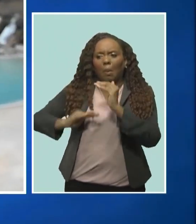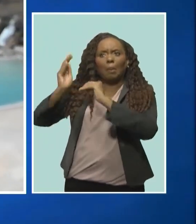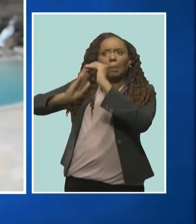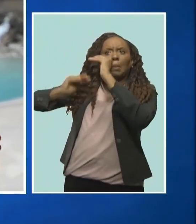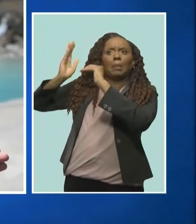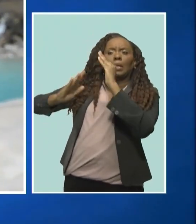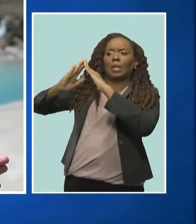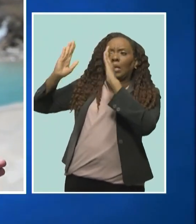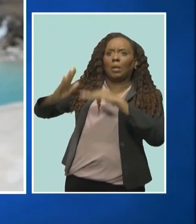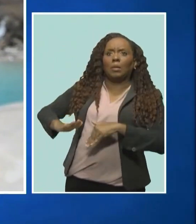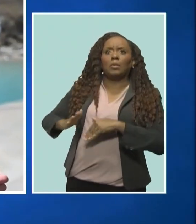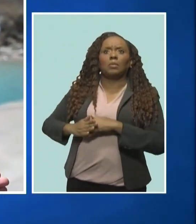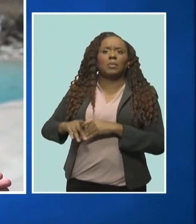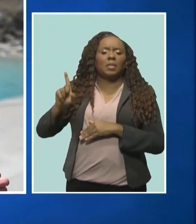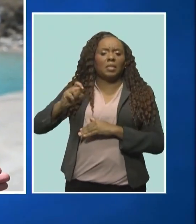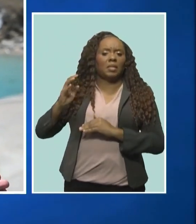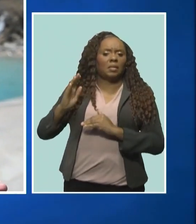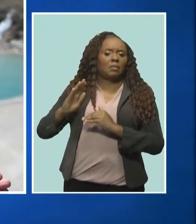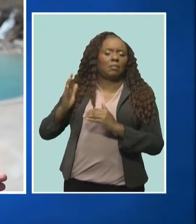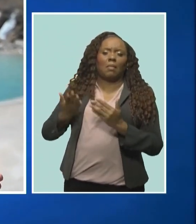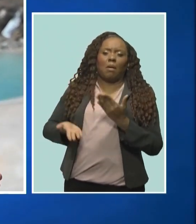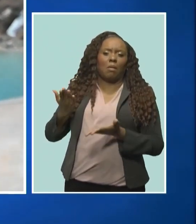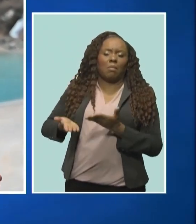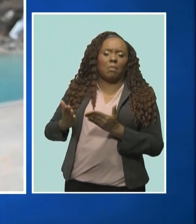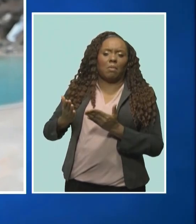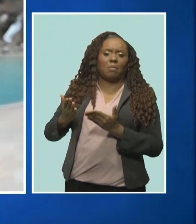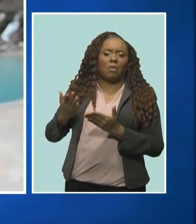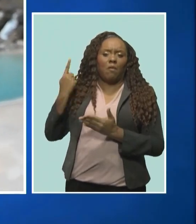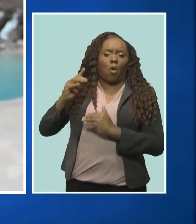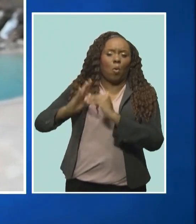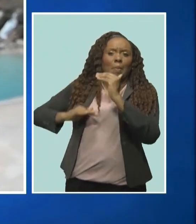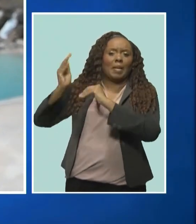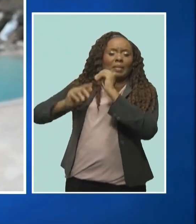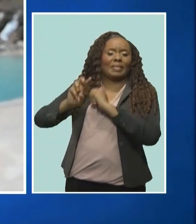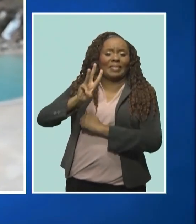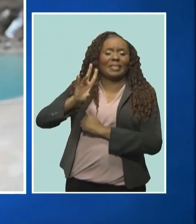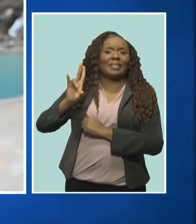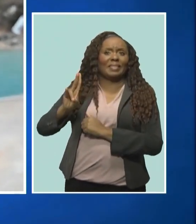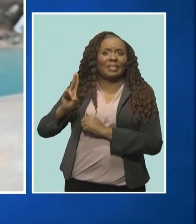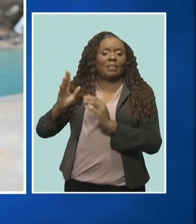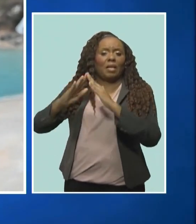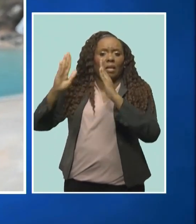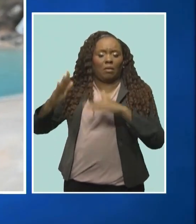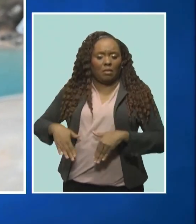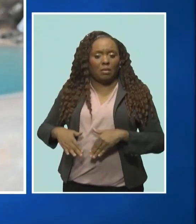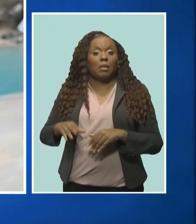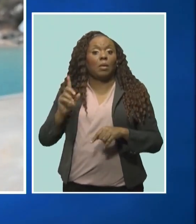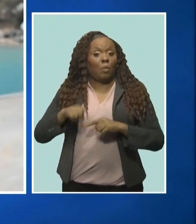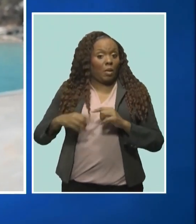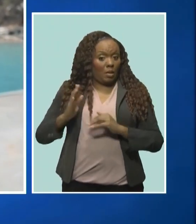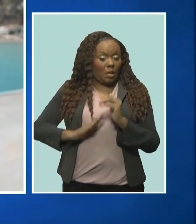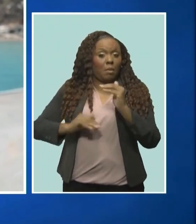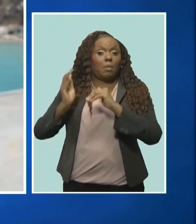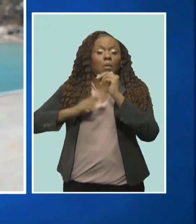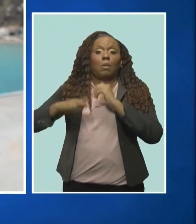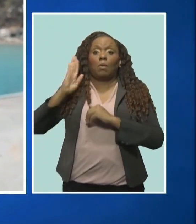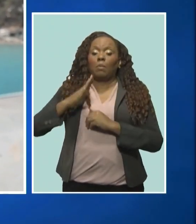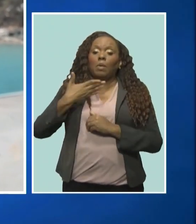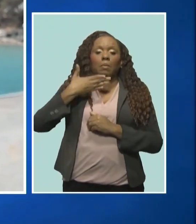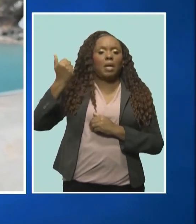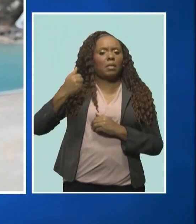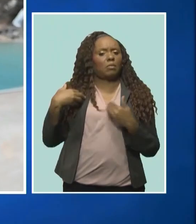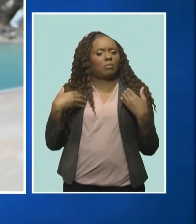for 67 houses. He says Miro will rebuild better, stronger, and more